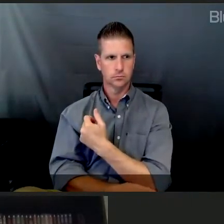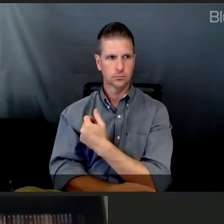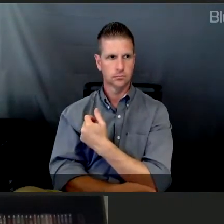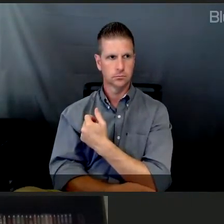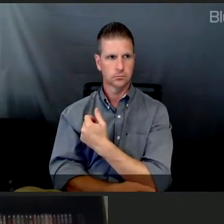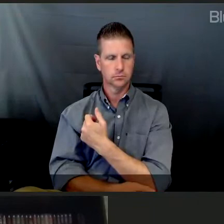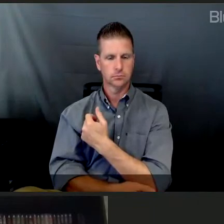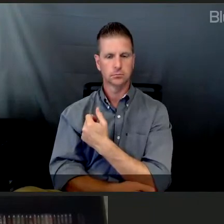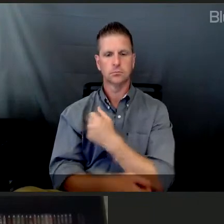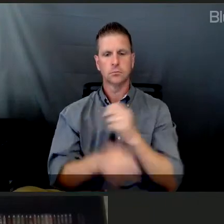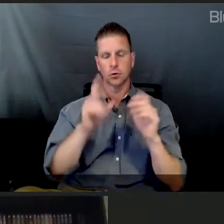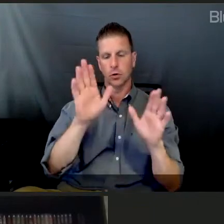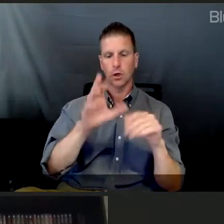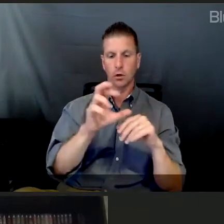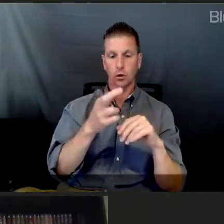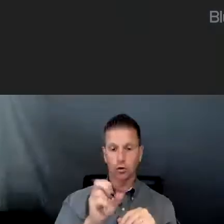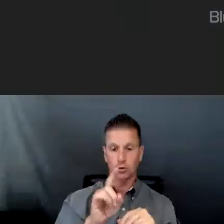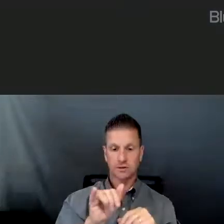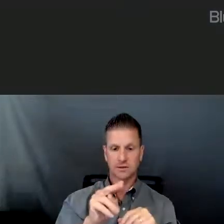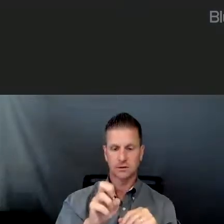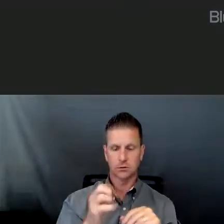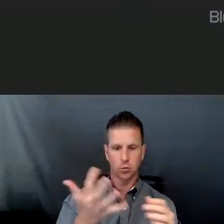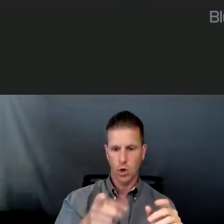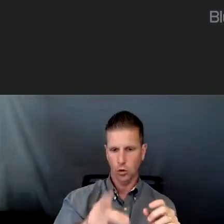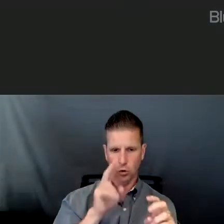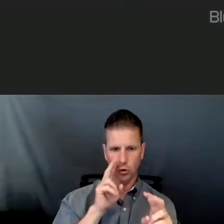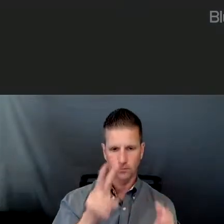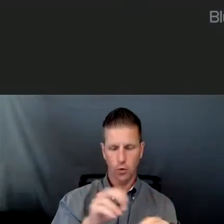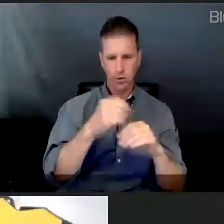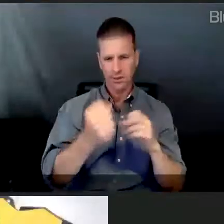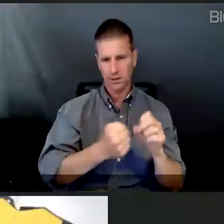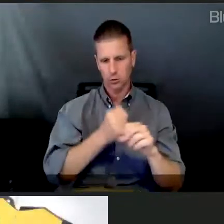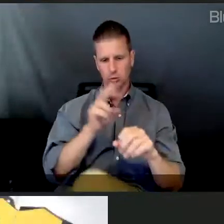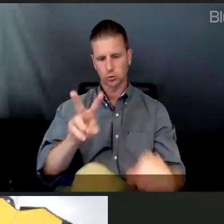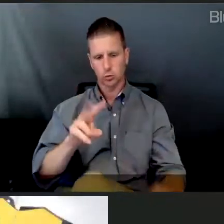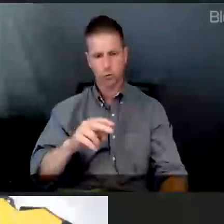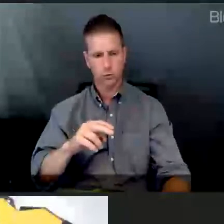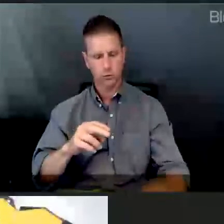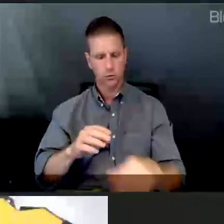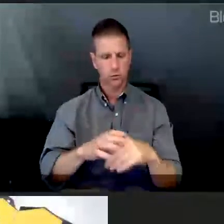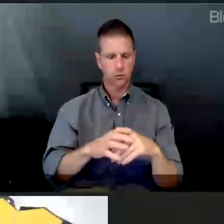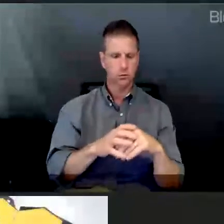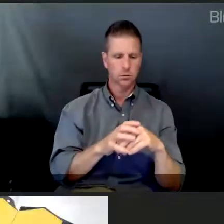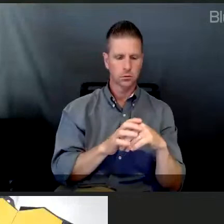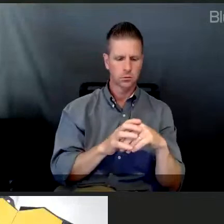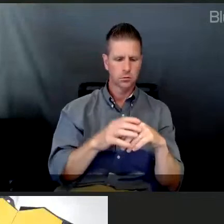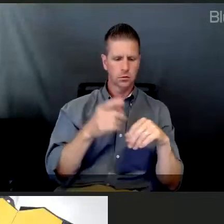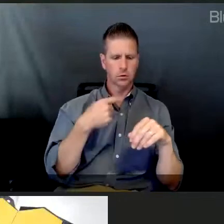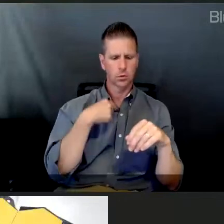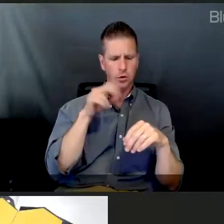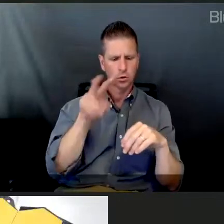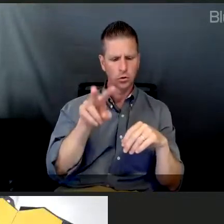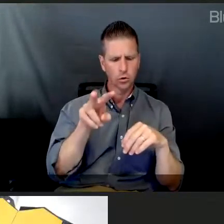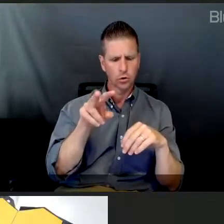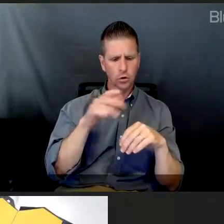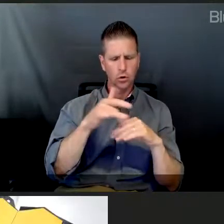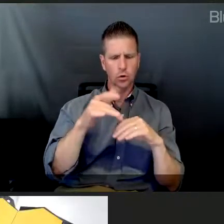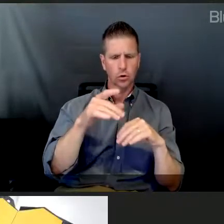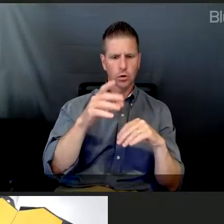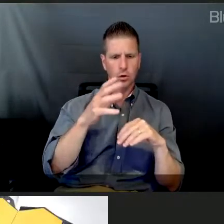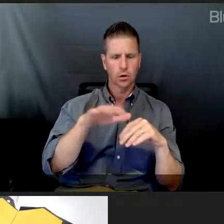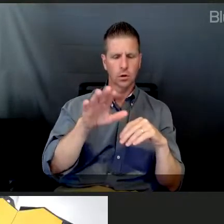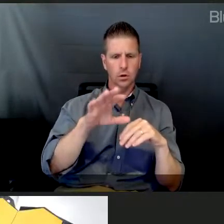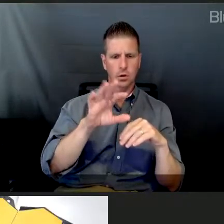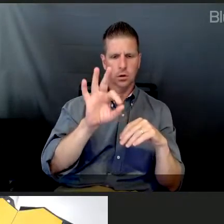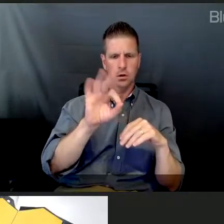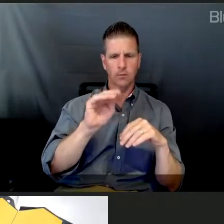Okay, great. Christine, what are you looking forward to in year 2? Absolutely. We were looking earlier at the image of Fomalhaut and